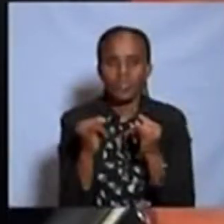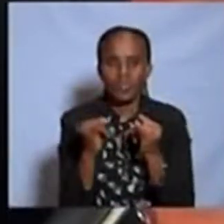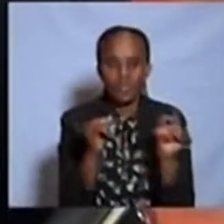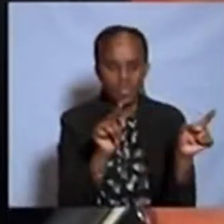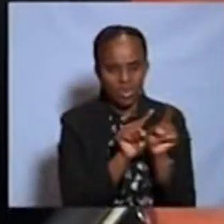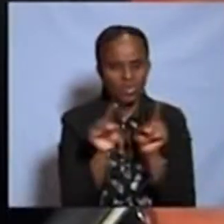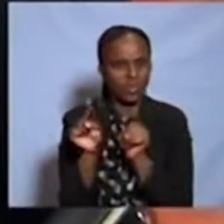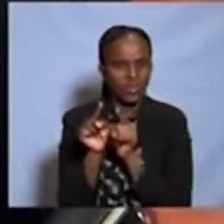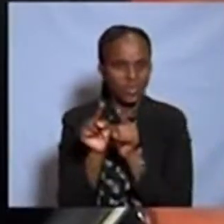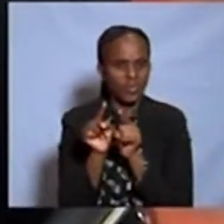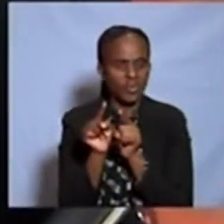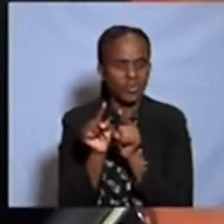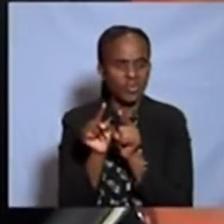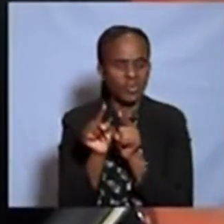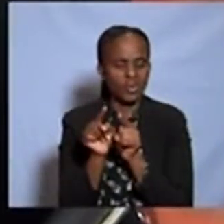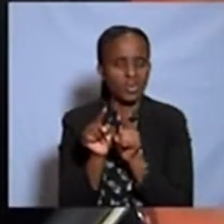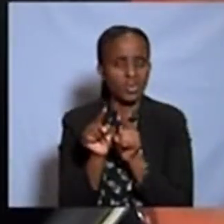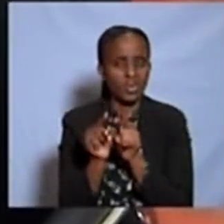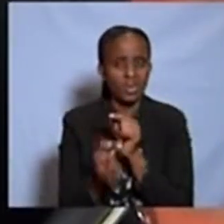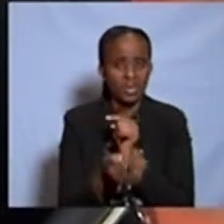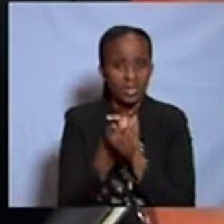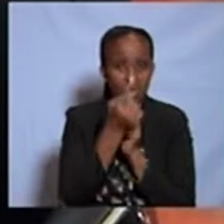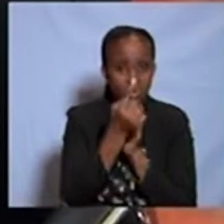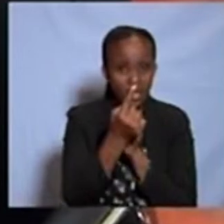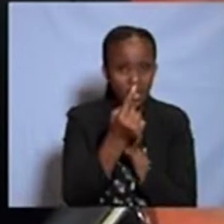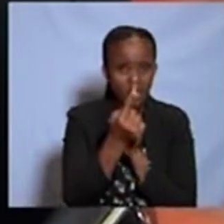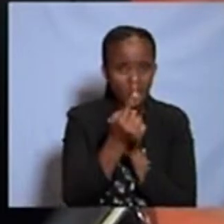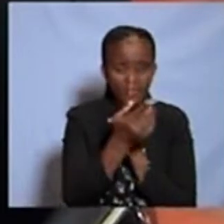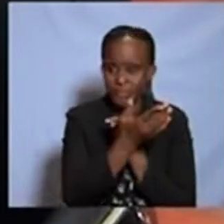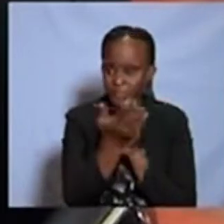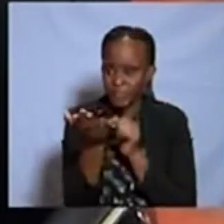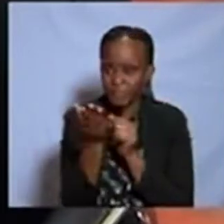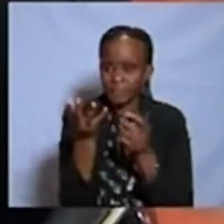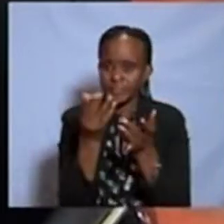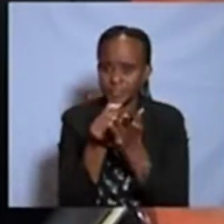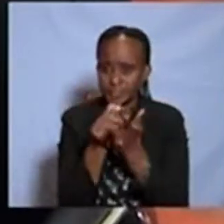also that one of the living new